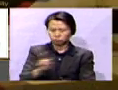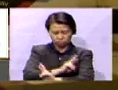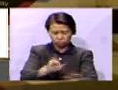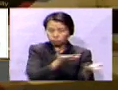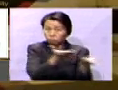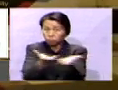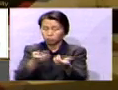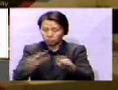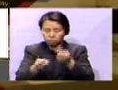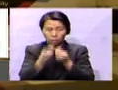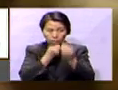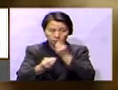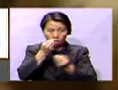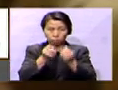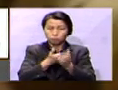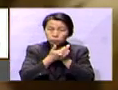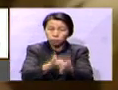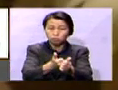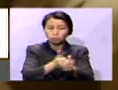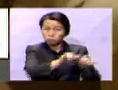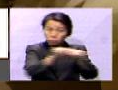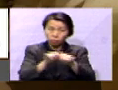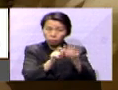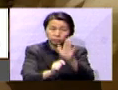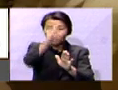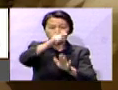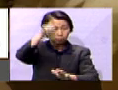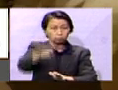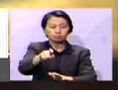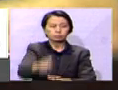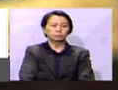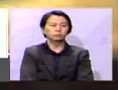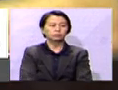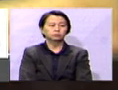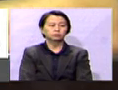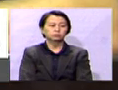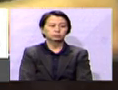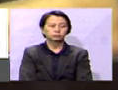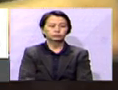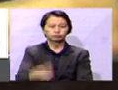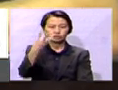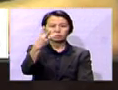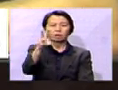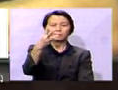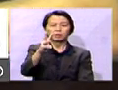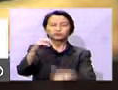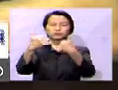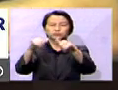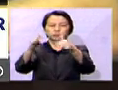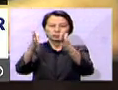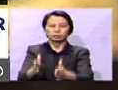penyediaan dan pengendalian makanan mematuhi piawaian tertinggi. Is that 16 athletes at the